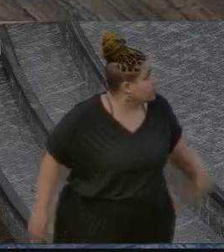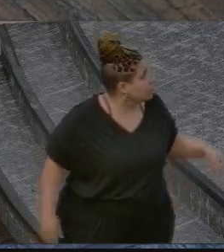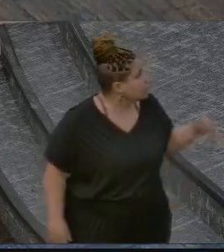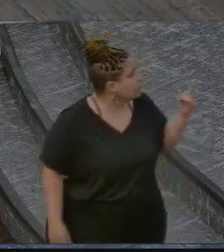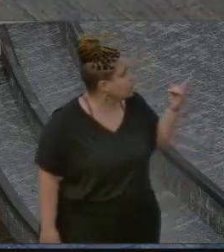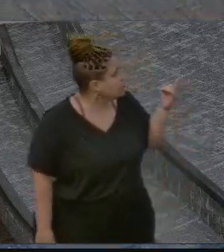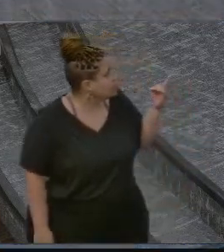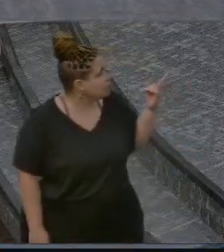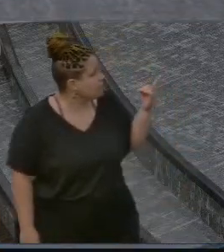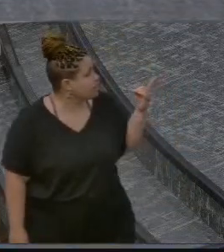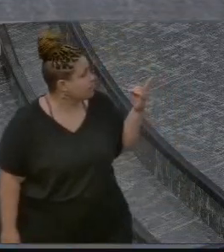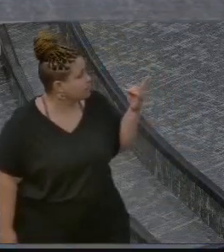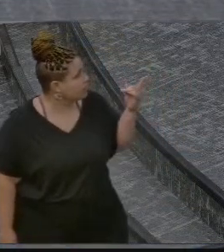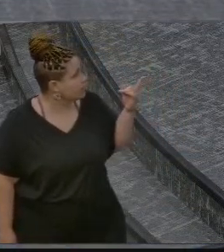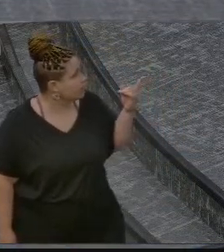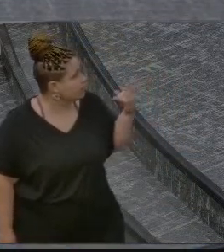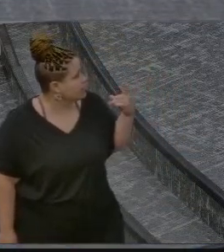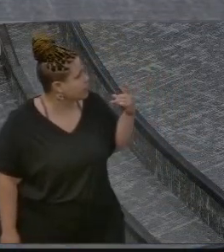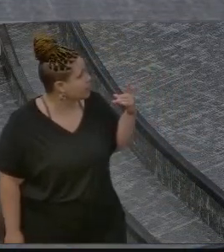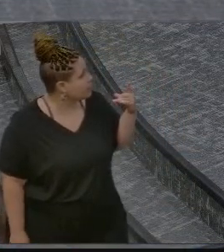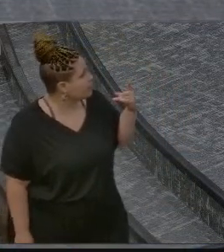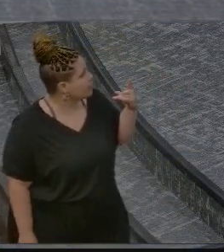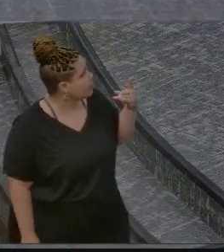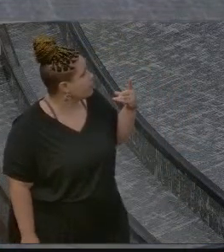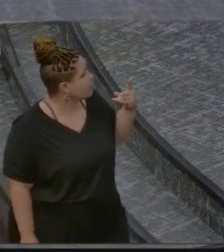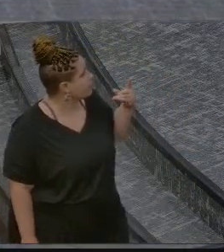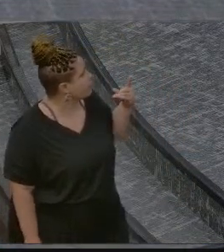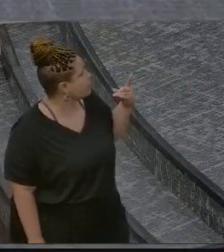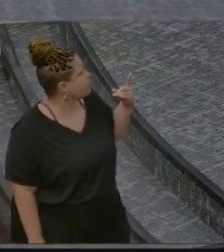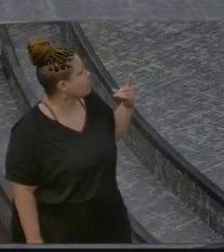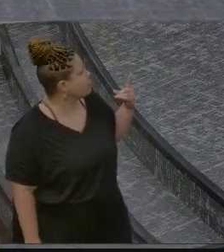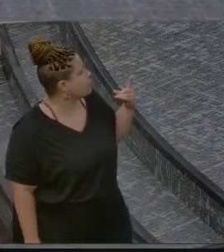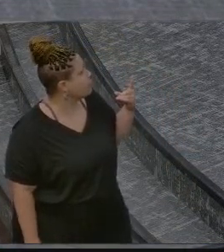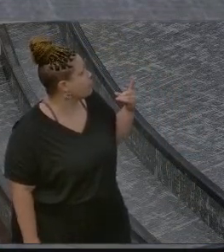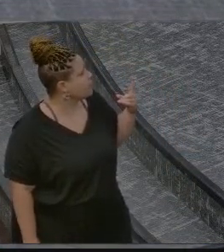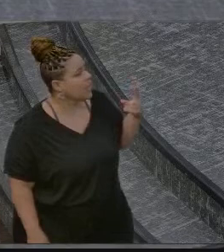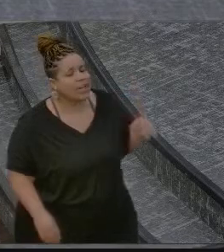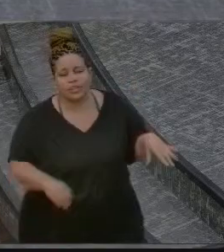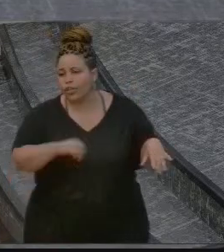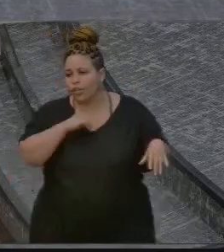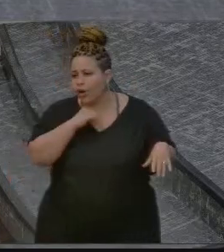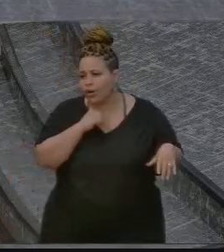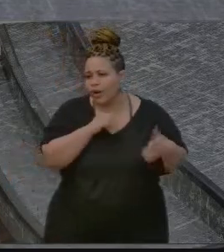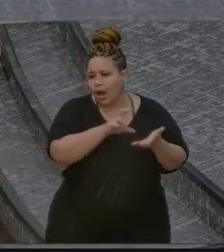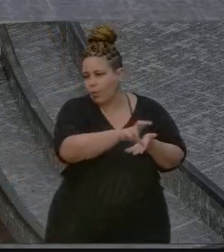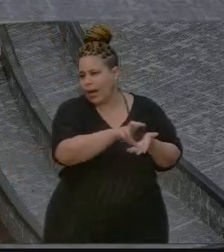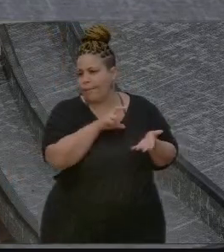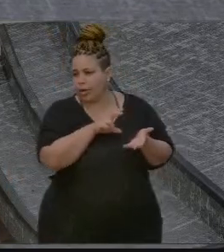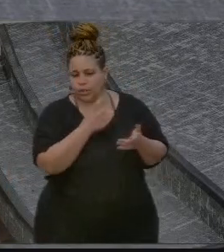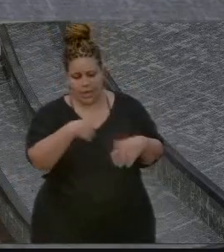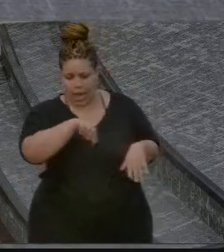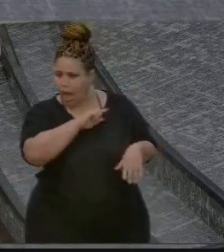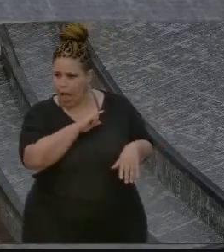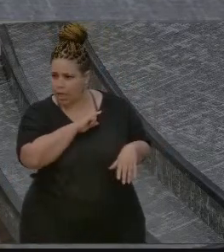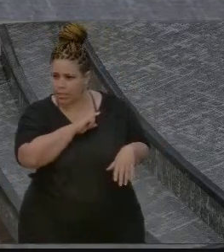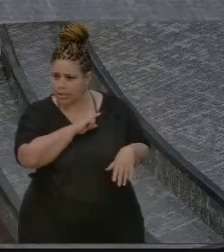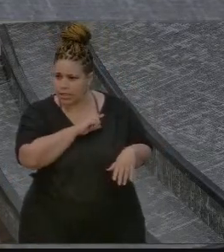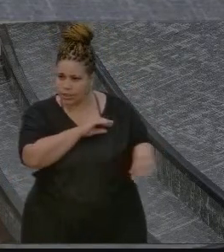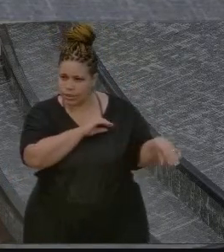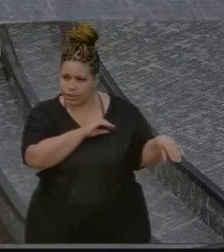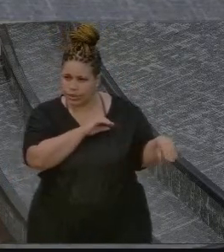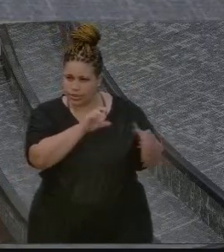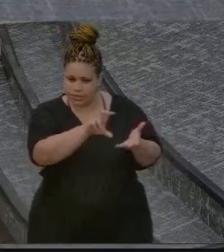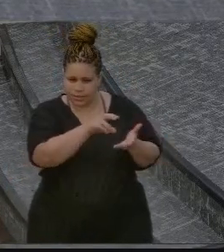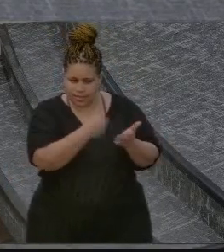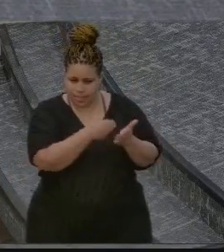state money that we are eligible to apply for. Yes. So they're not reimbursing us. Well, they're just moving the money back into a place where we can go